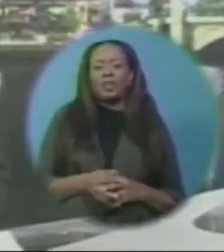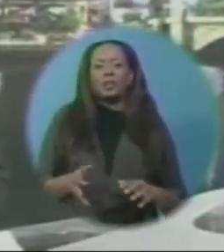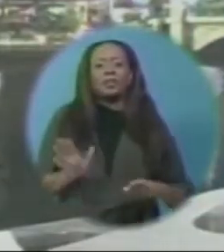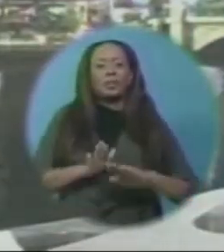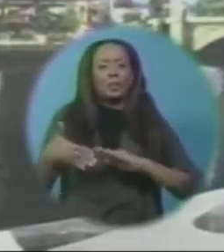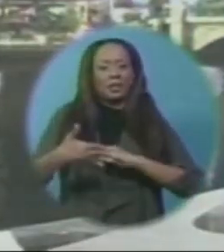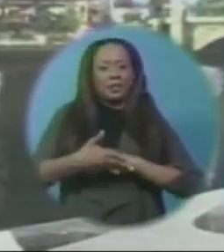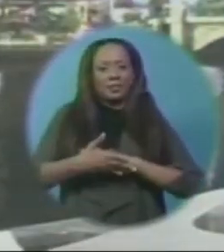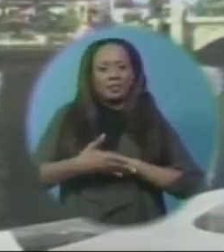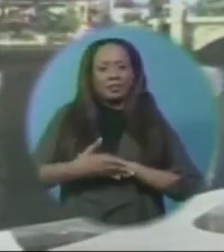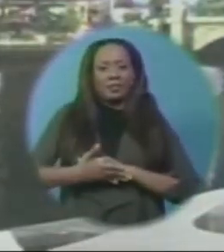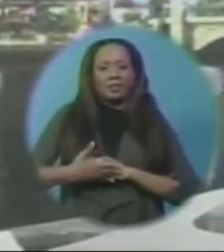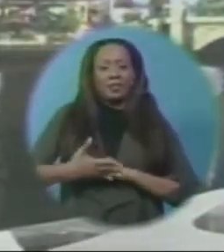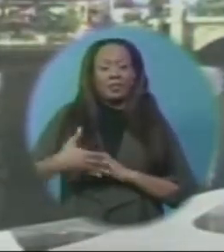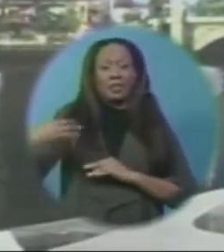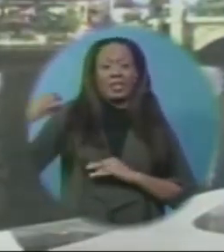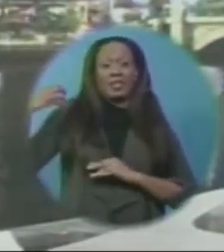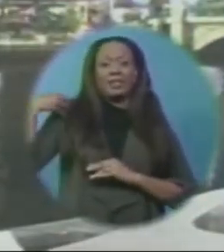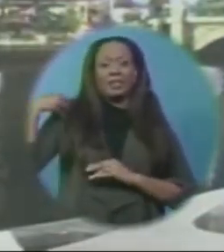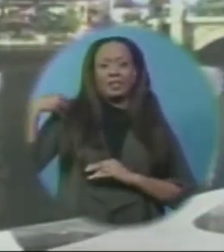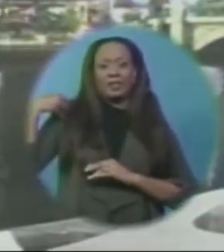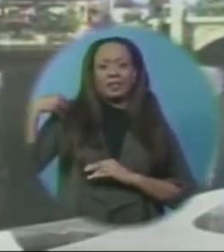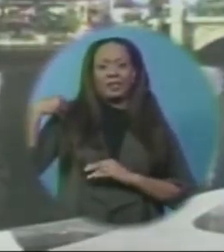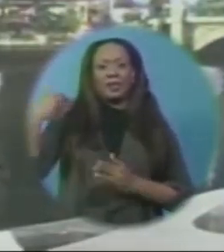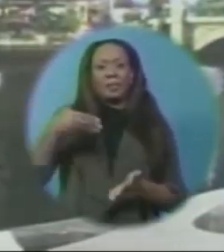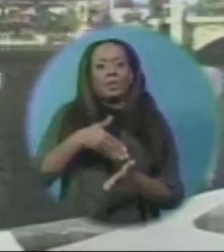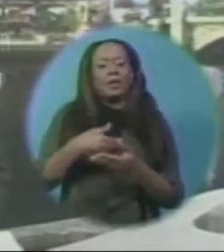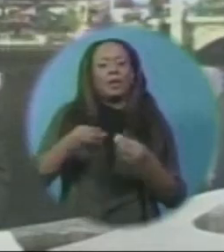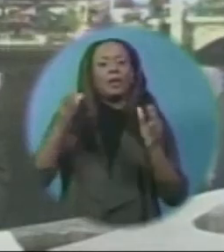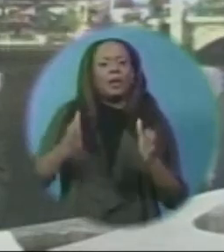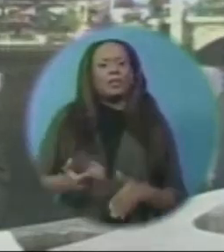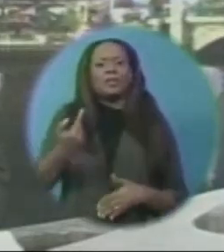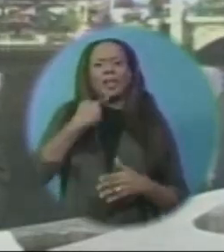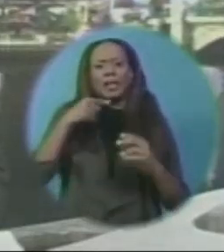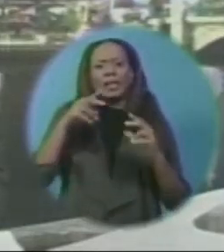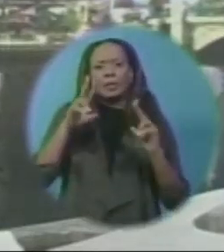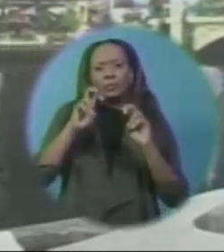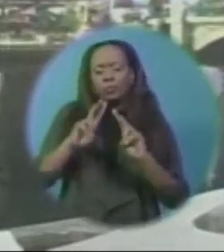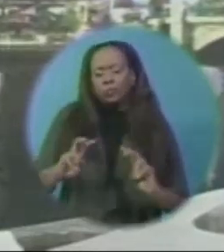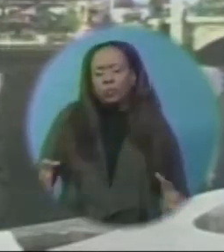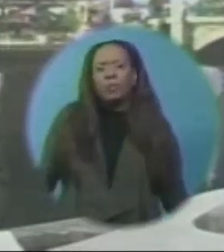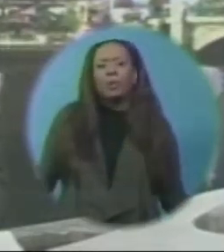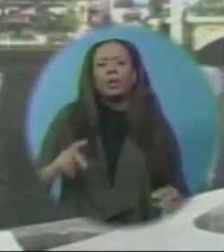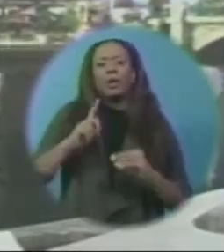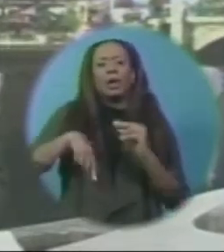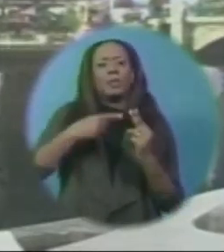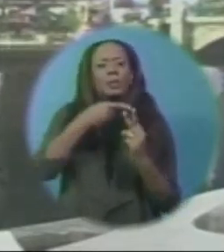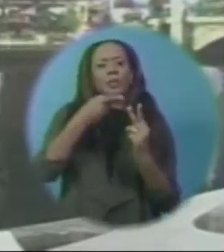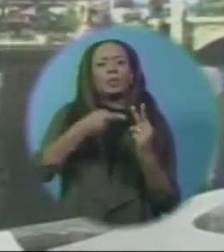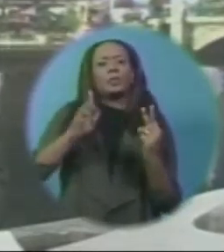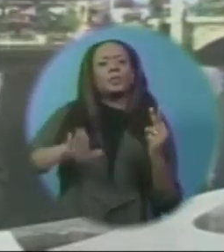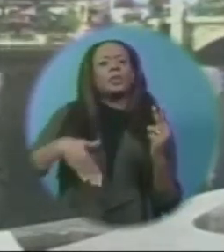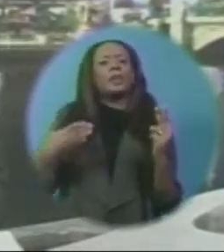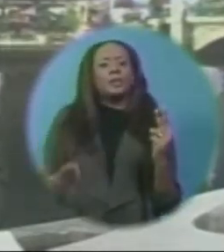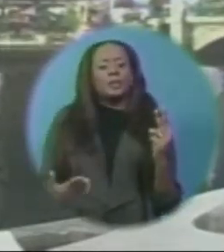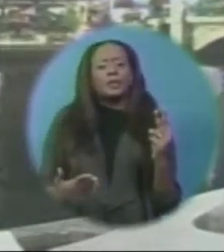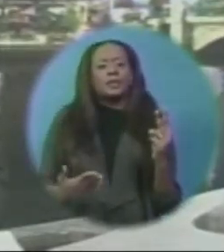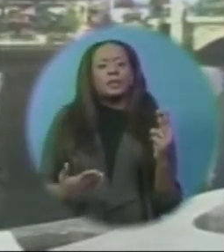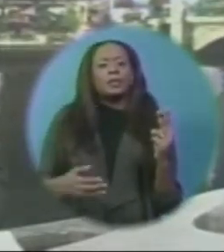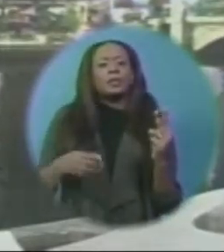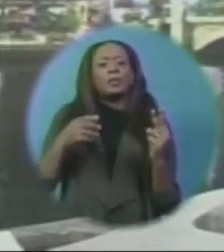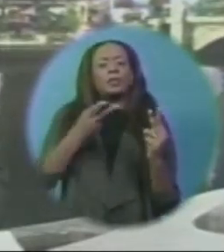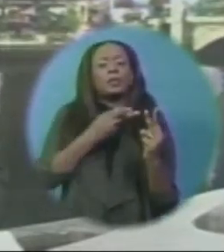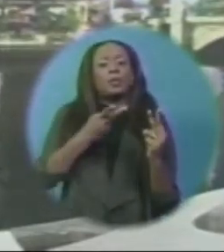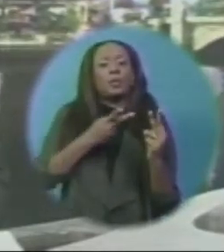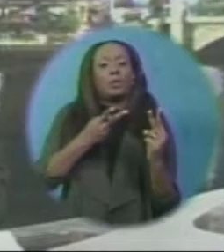In Jamaica, Chief Medical Officer Dr. Winston De La Haye says a probe has started into the deaths of 2 residents of the St.